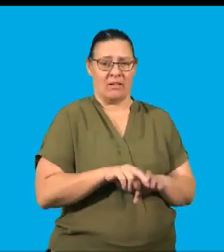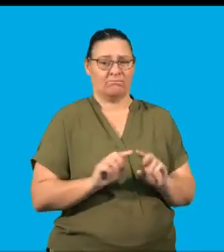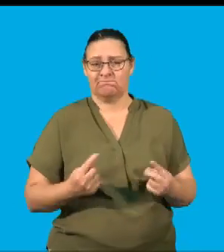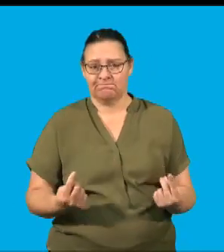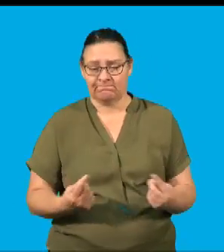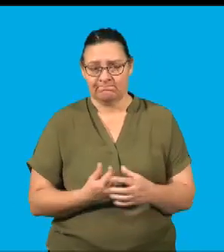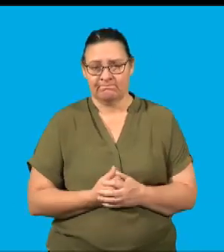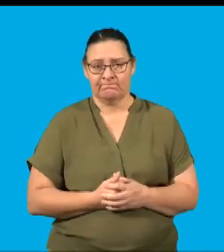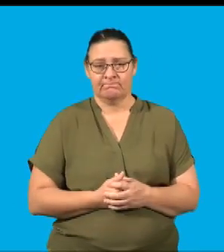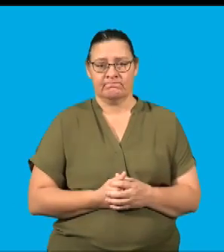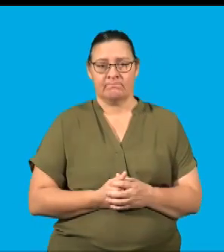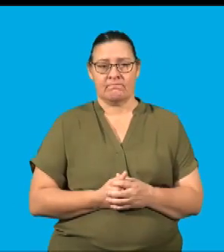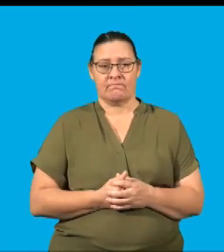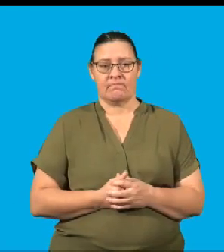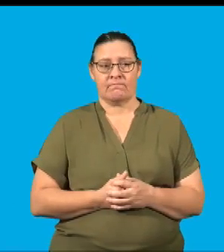values.